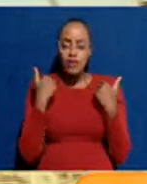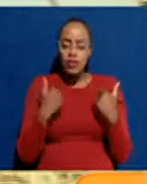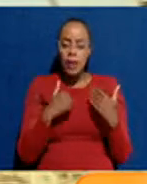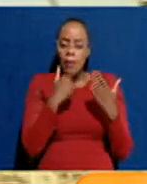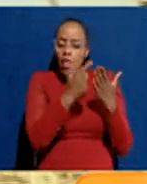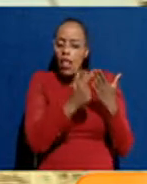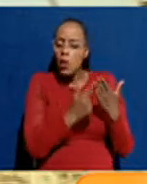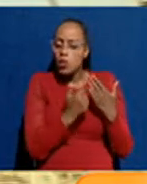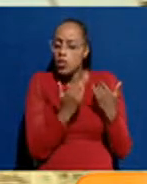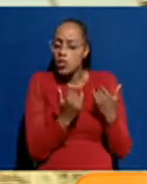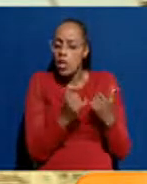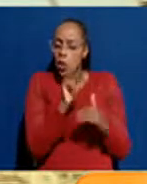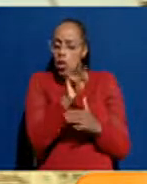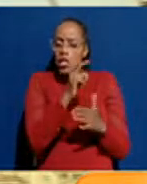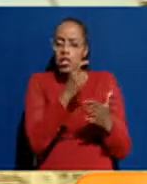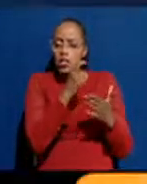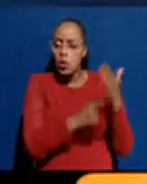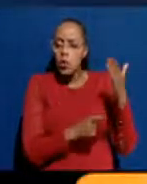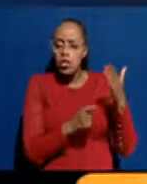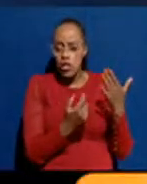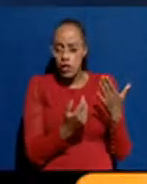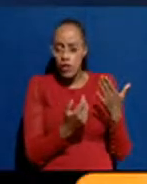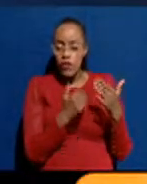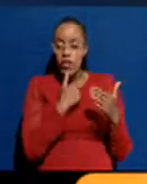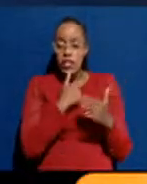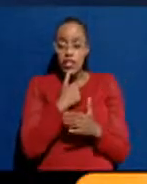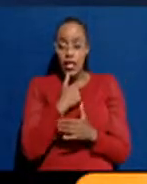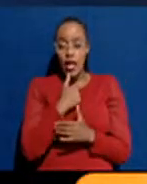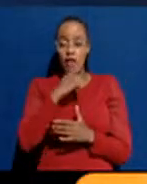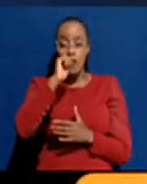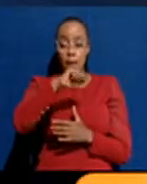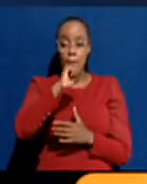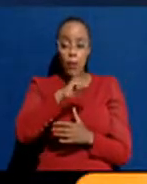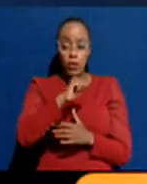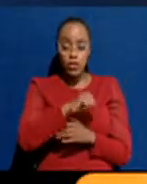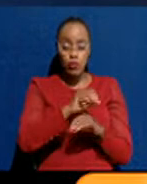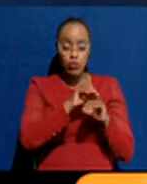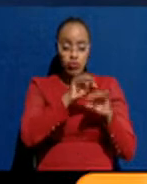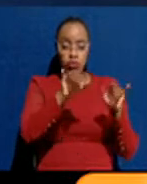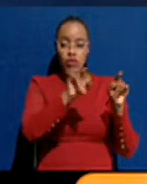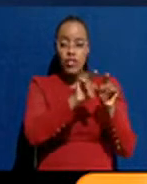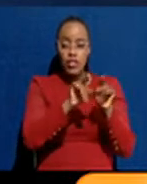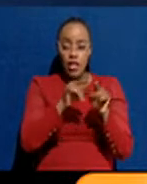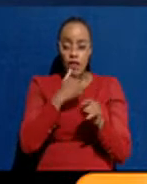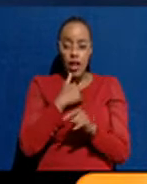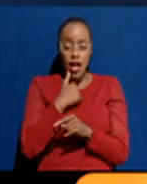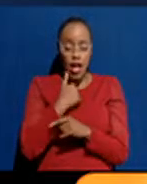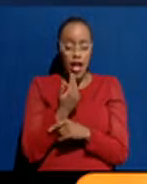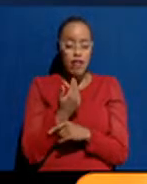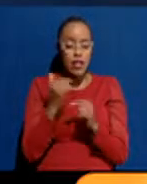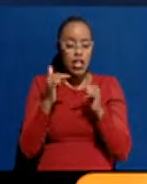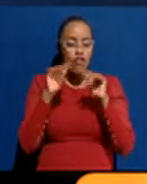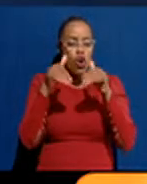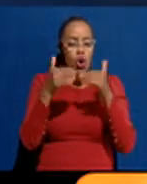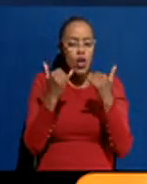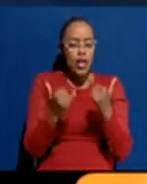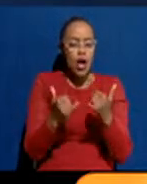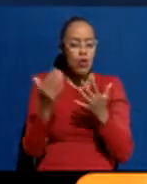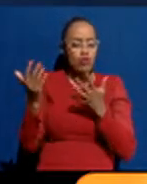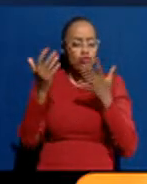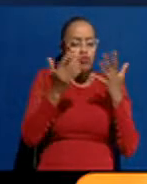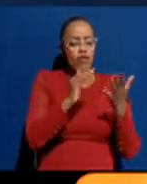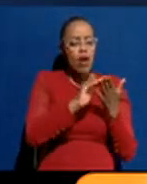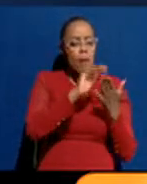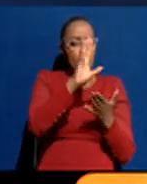shed that hospital where that load shedding might mean very adverse consequences, or do I now bring in the